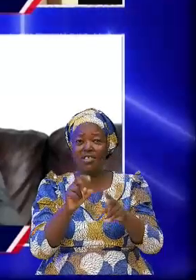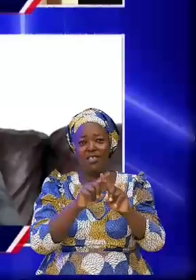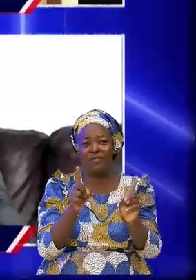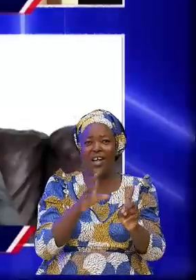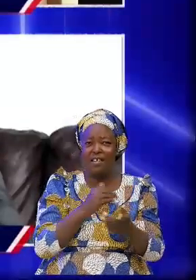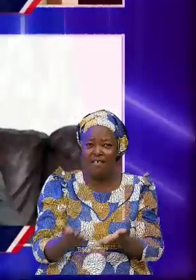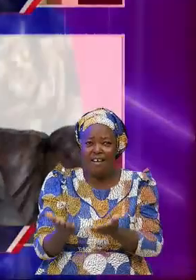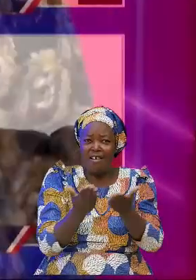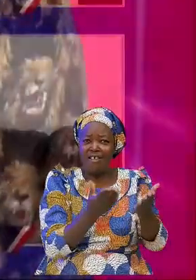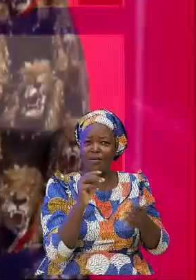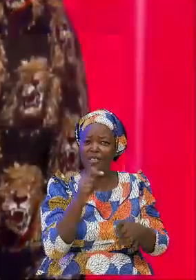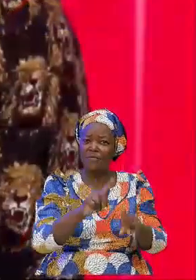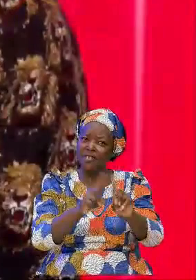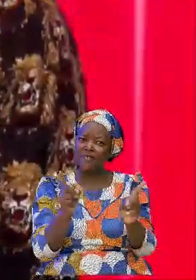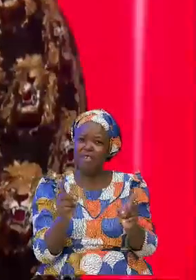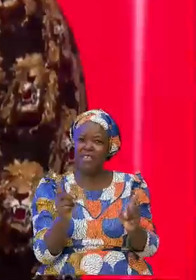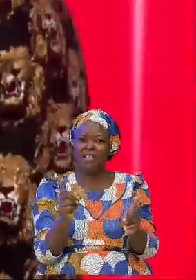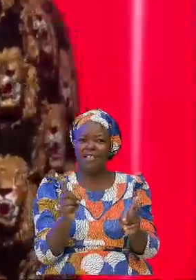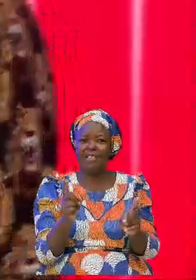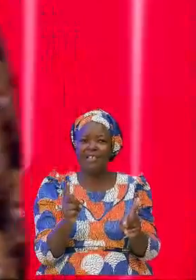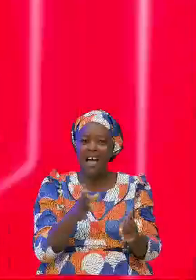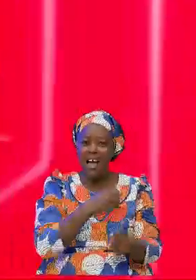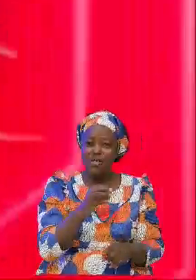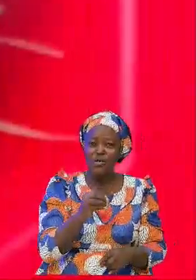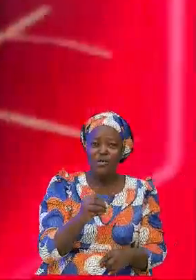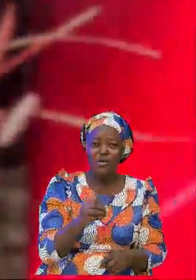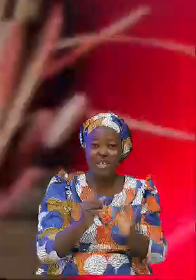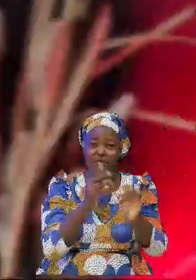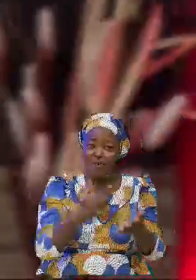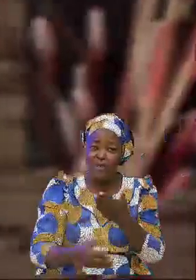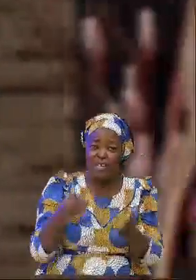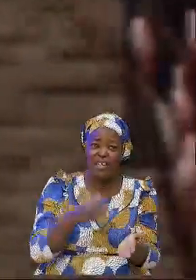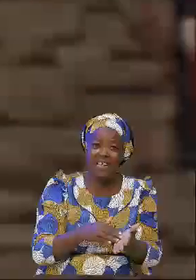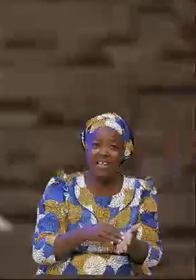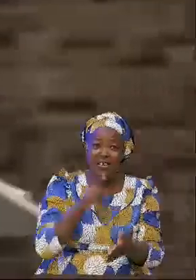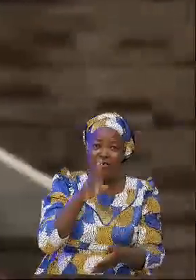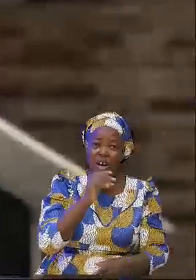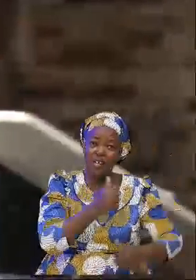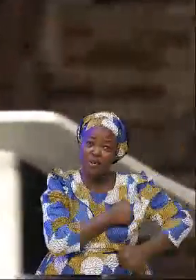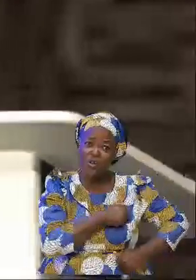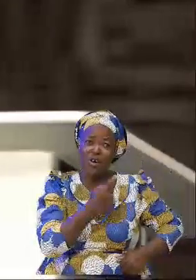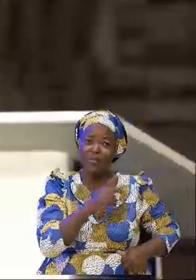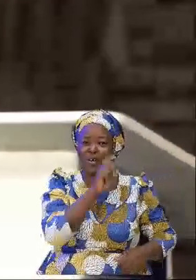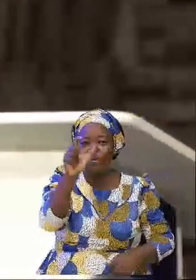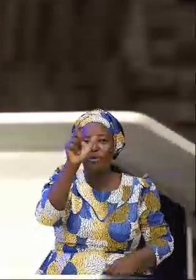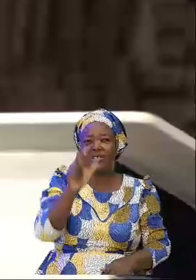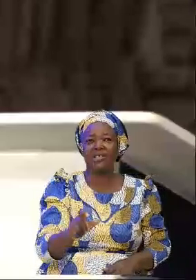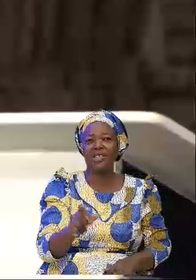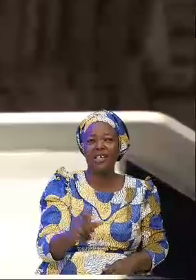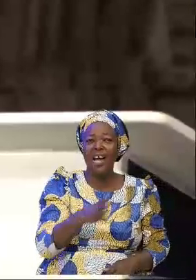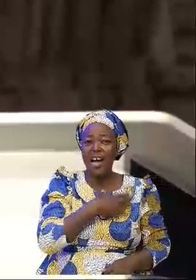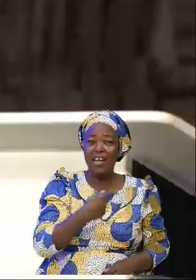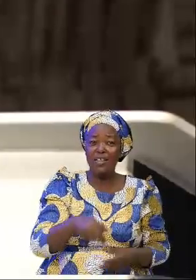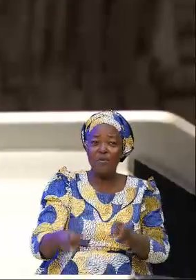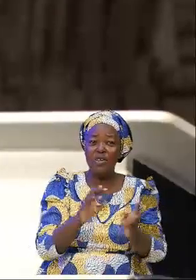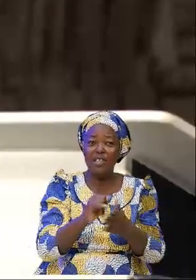different. He looks different. He carries himself different. But so, if you're born